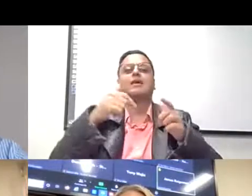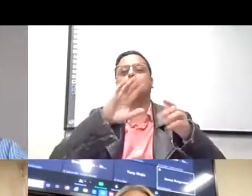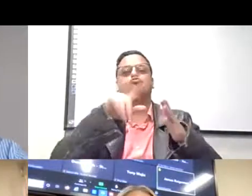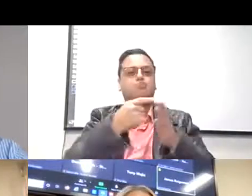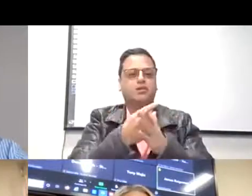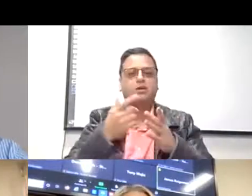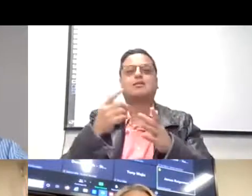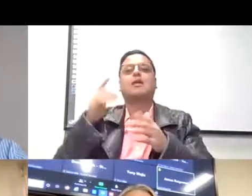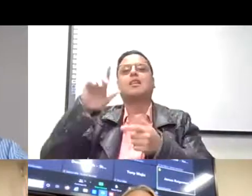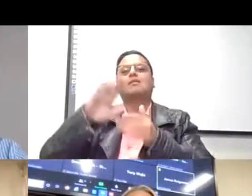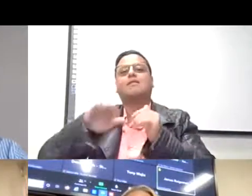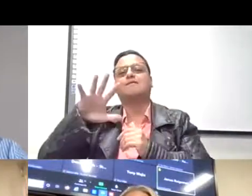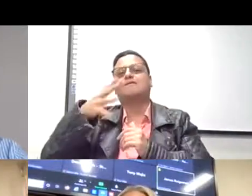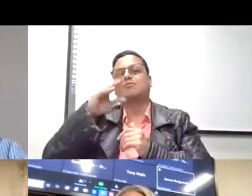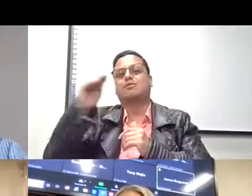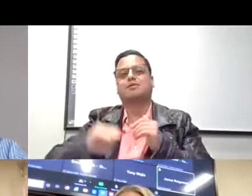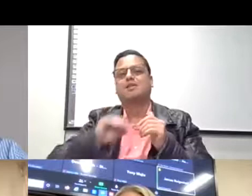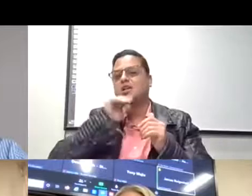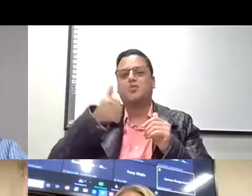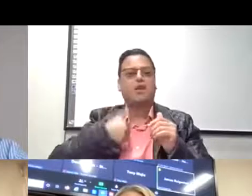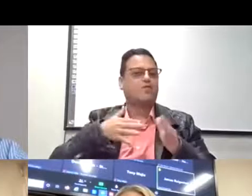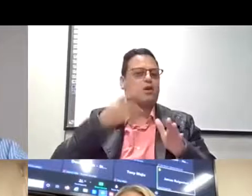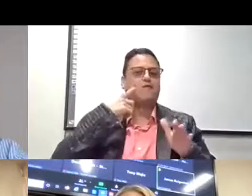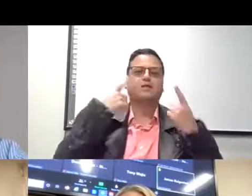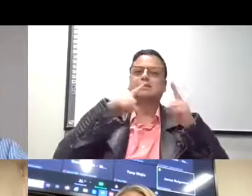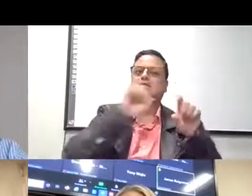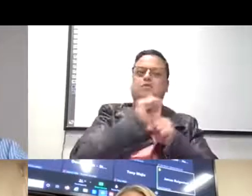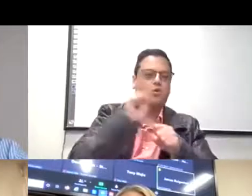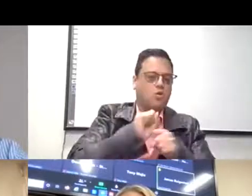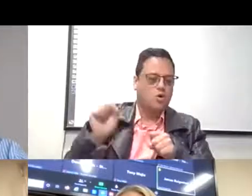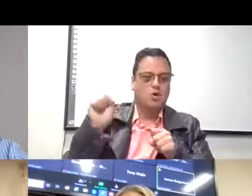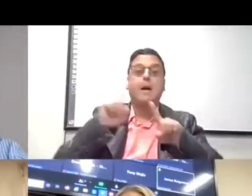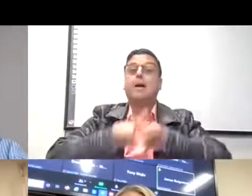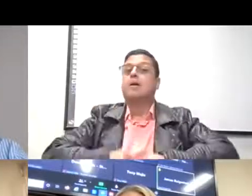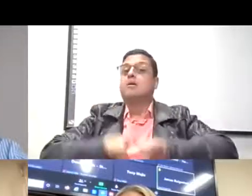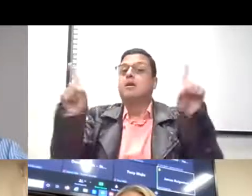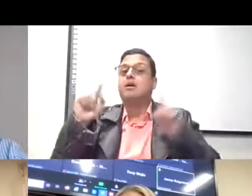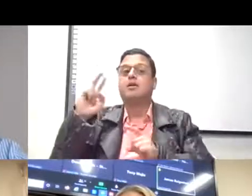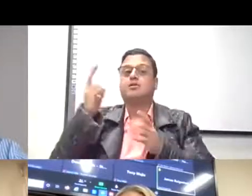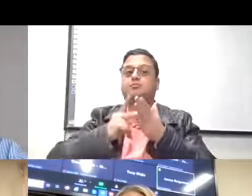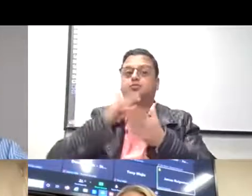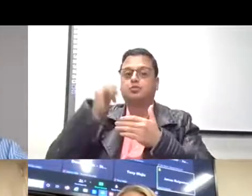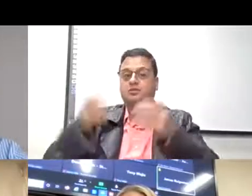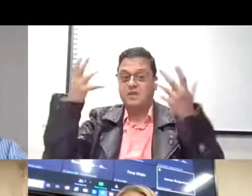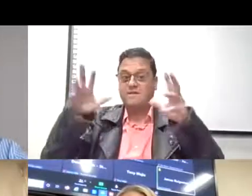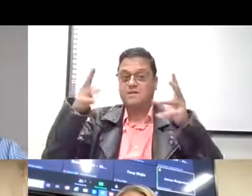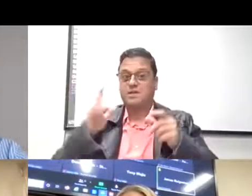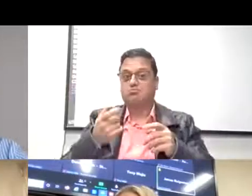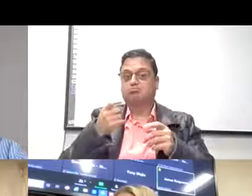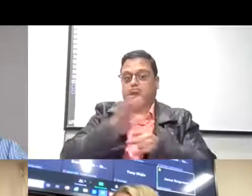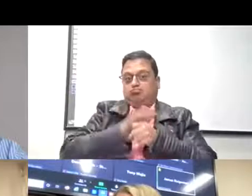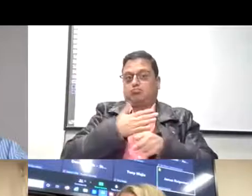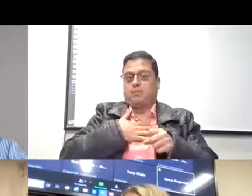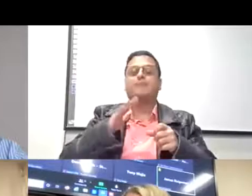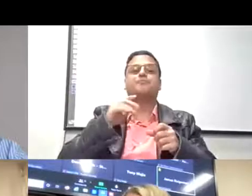less than 5%. So they do not have a pathway. However, two projects that were done in our area, one of them was